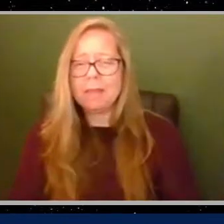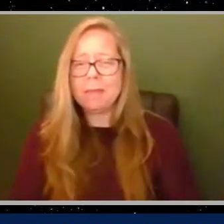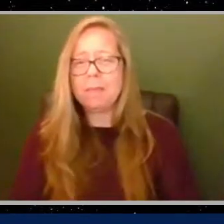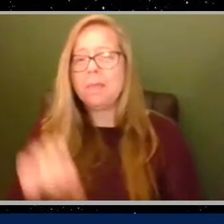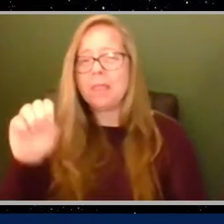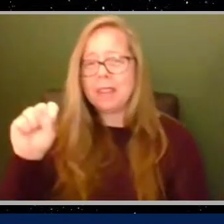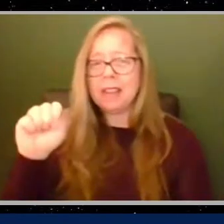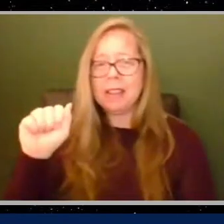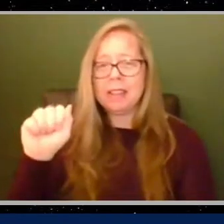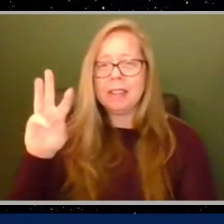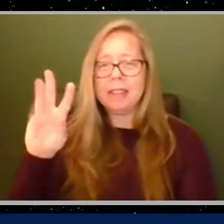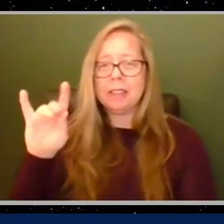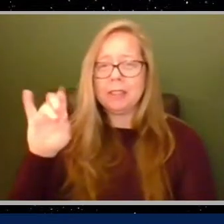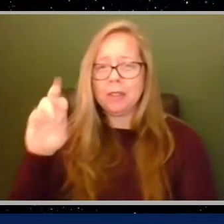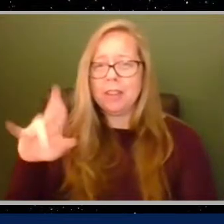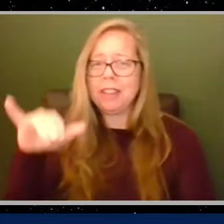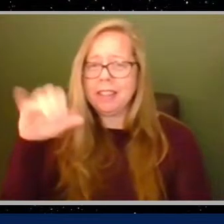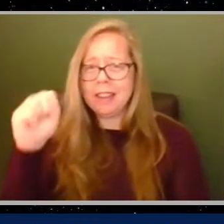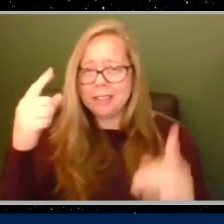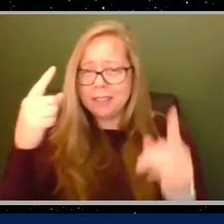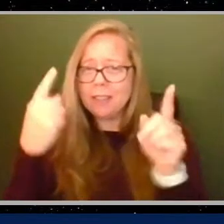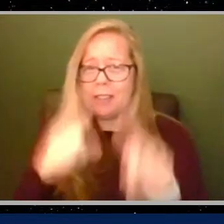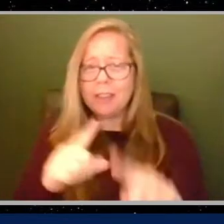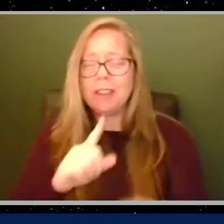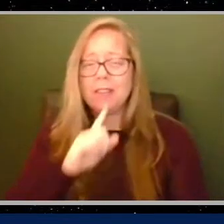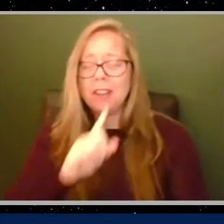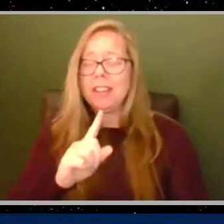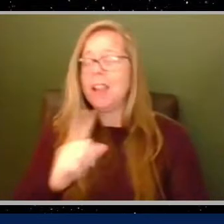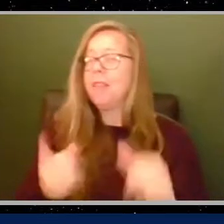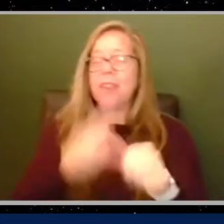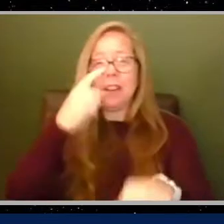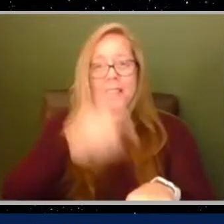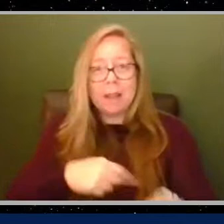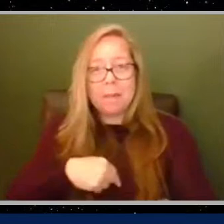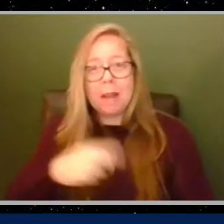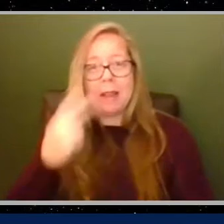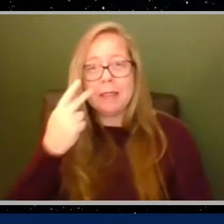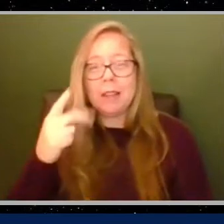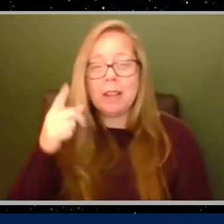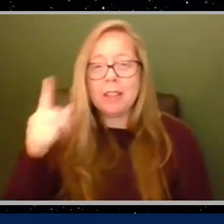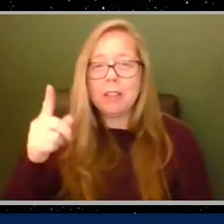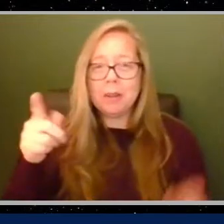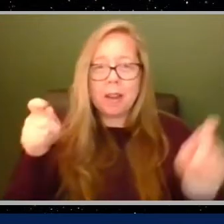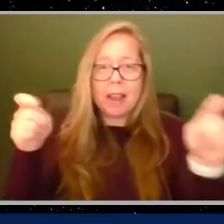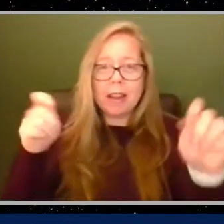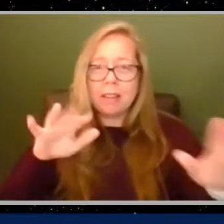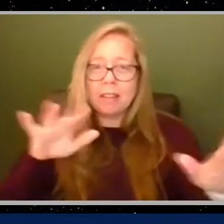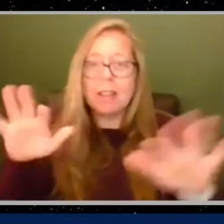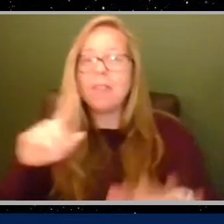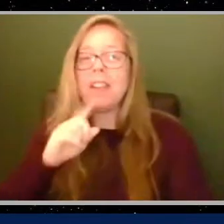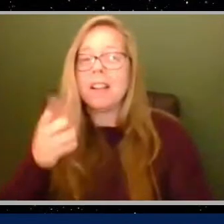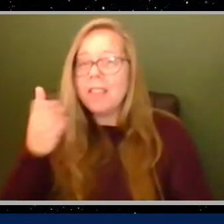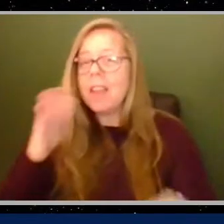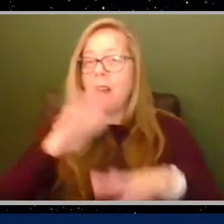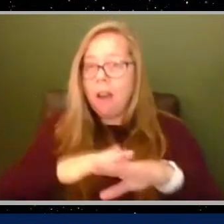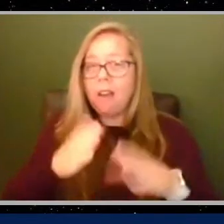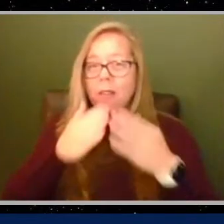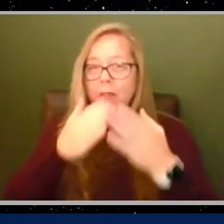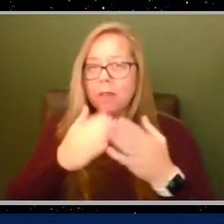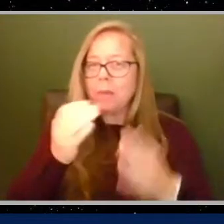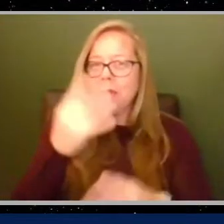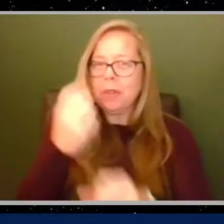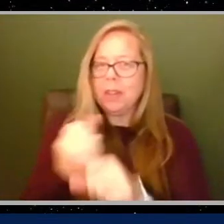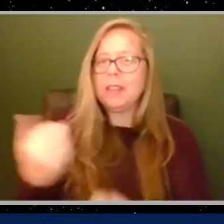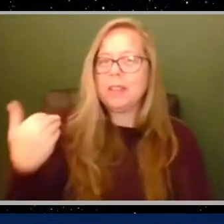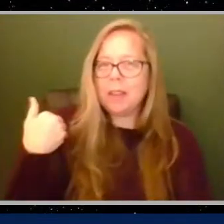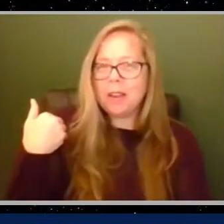watch Das juggle things. In fact, first time I actually watched him do it was at an event on the Intrepid a bunch of years ago. Yep.